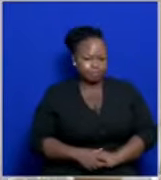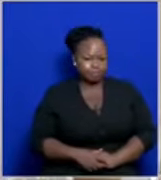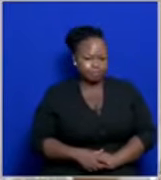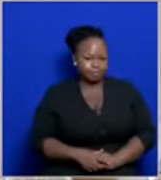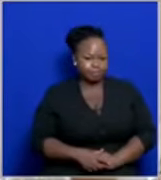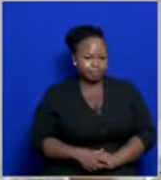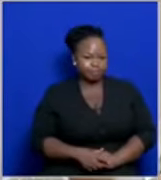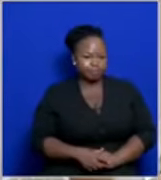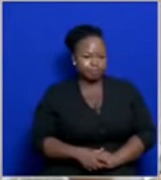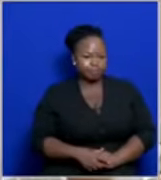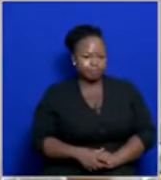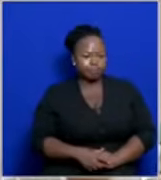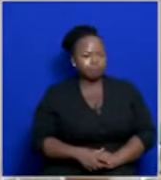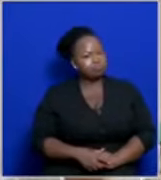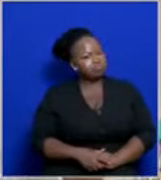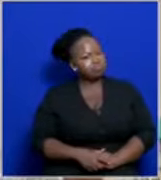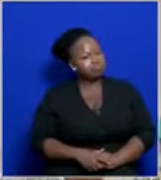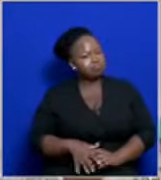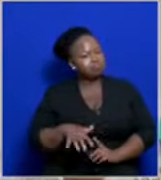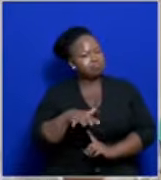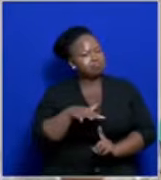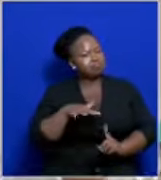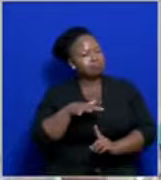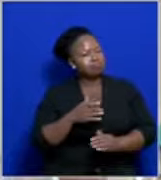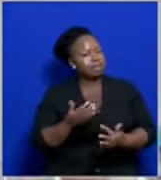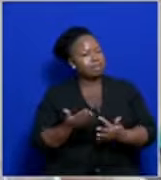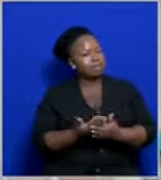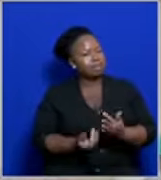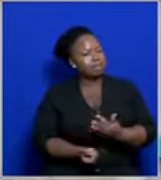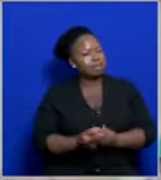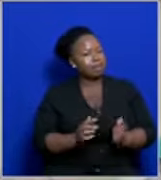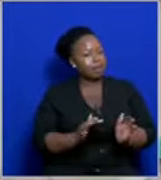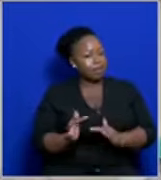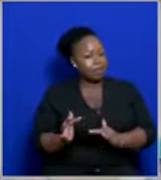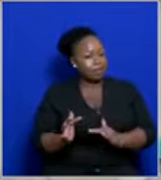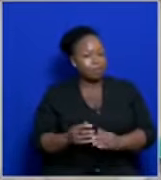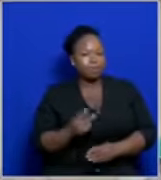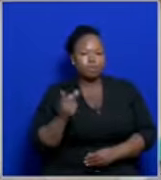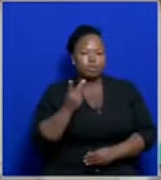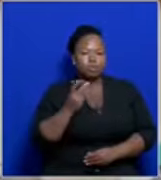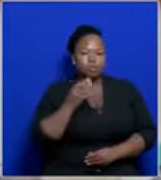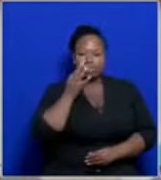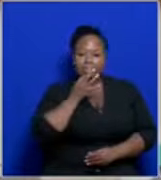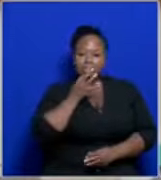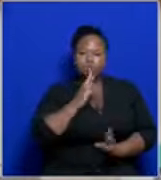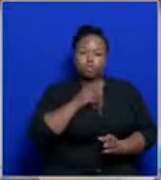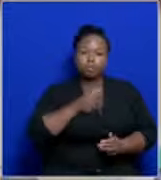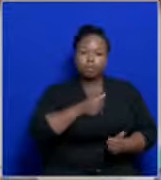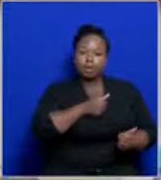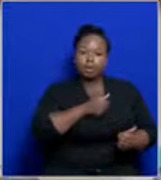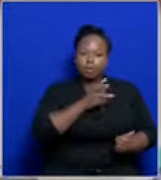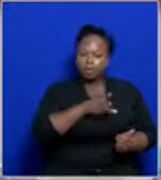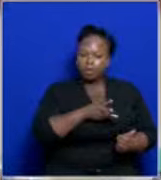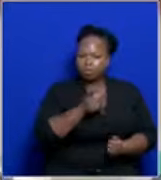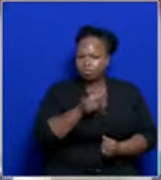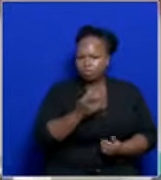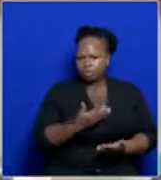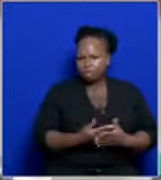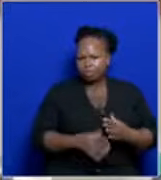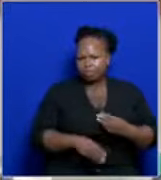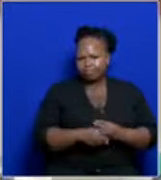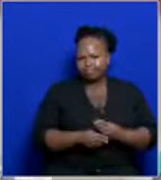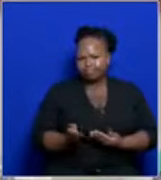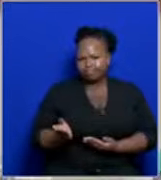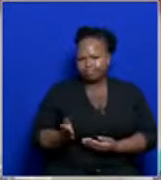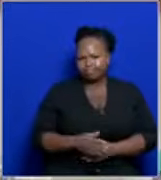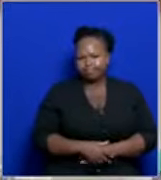the circumstances around this case and that they will revert. Is there anything you are able to add to that